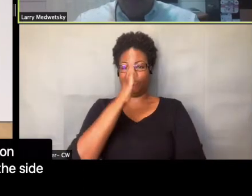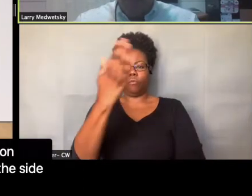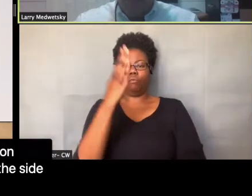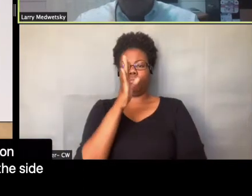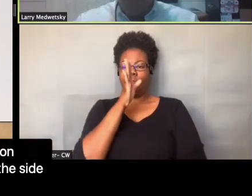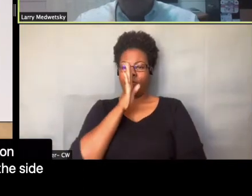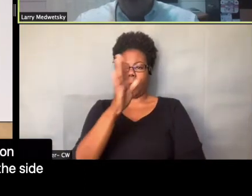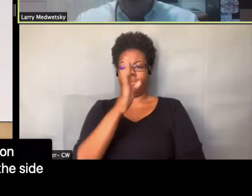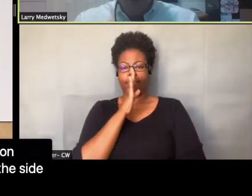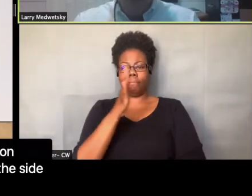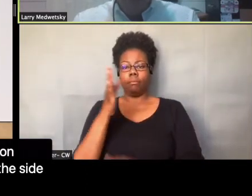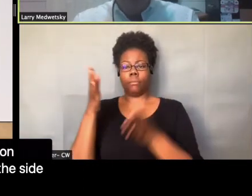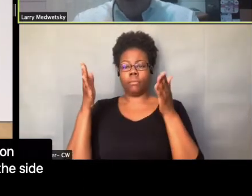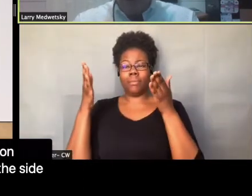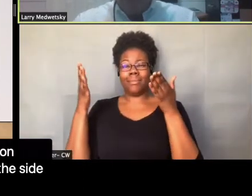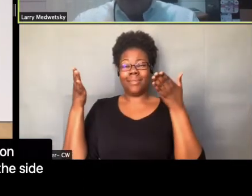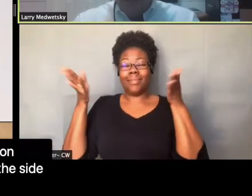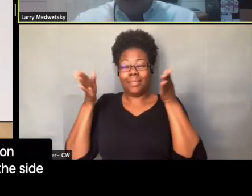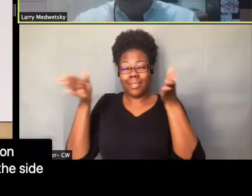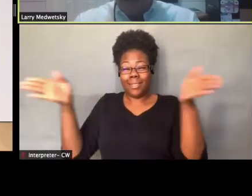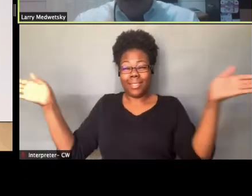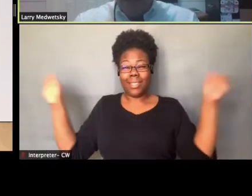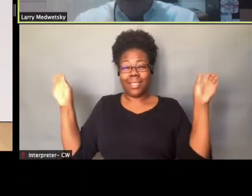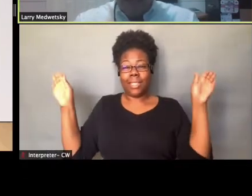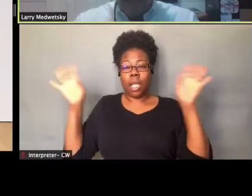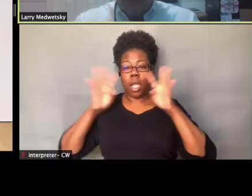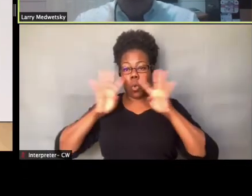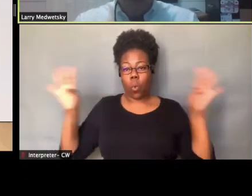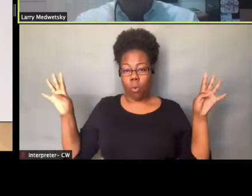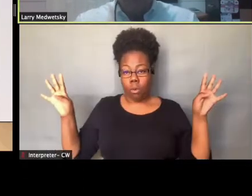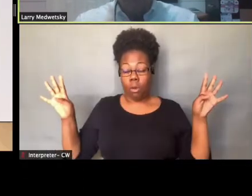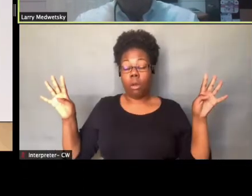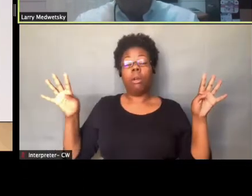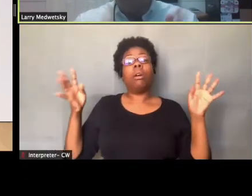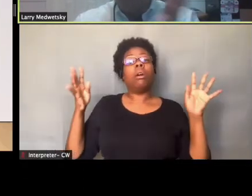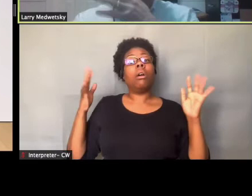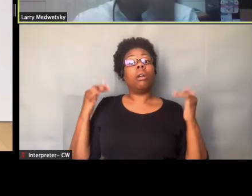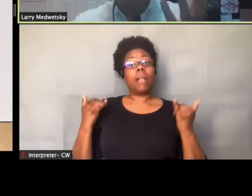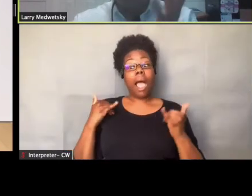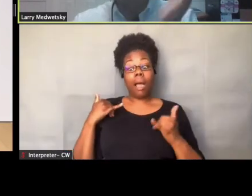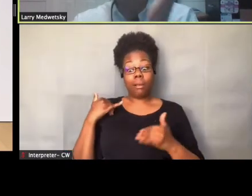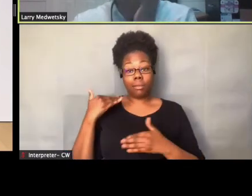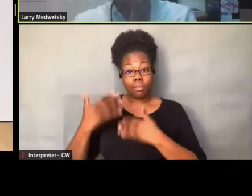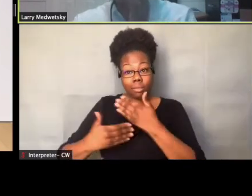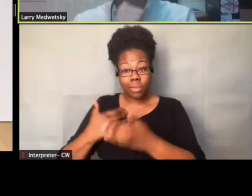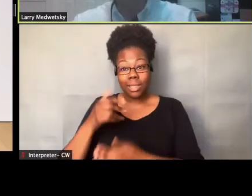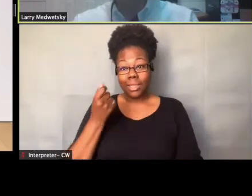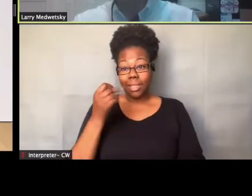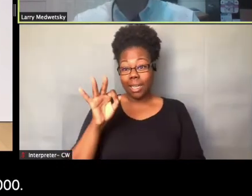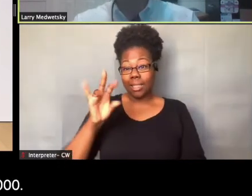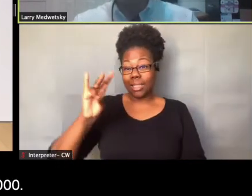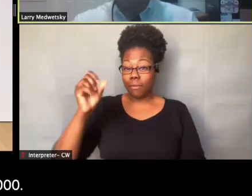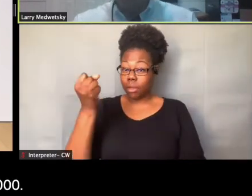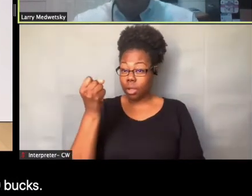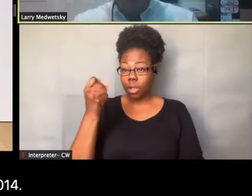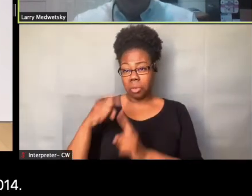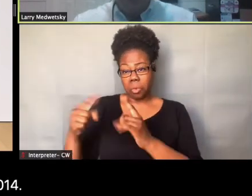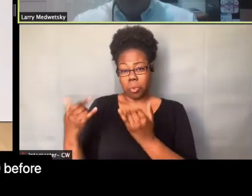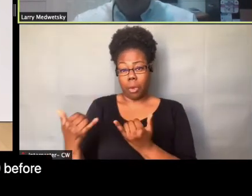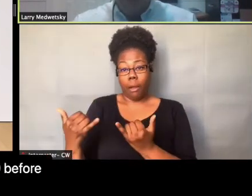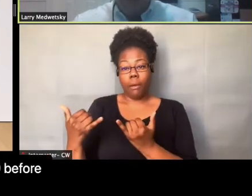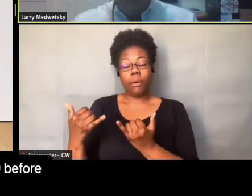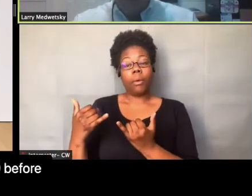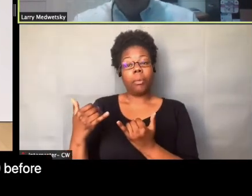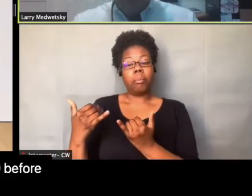behind. Now, up to the 1970s, up to 2000, before the digital